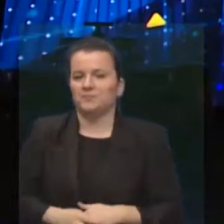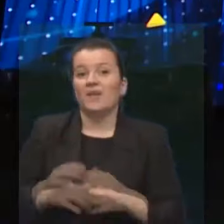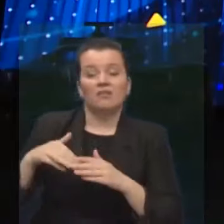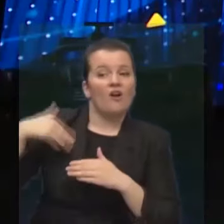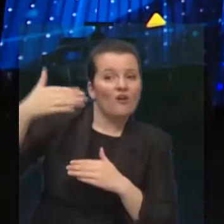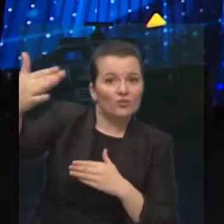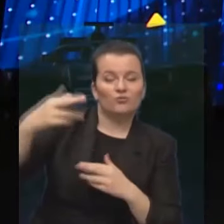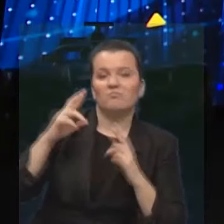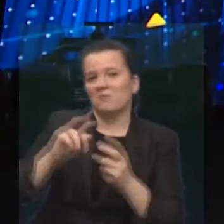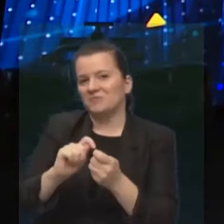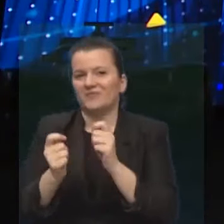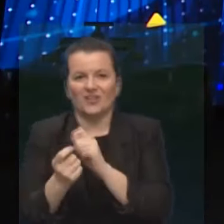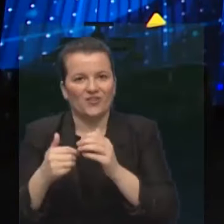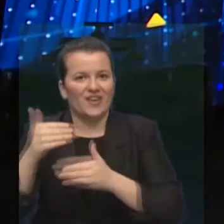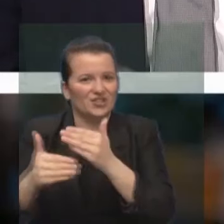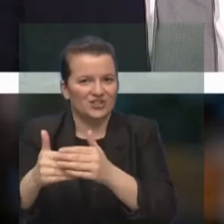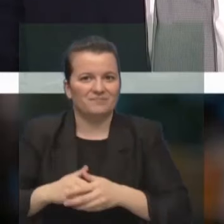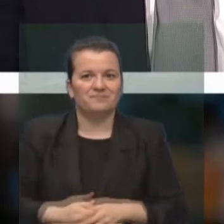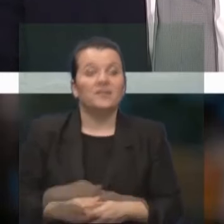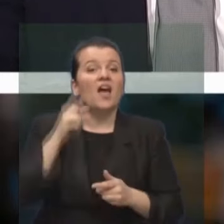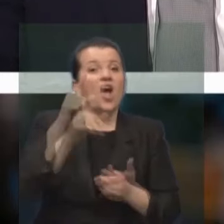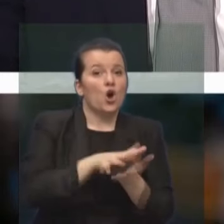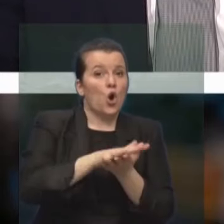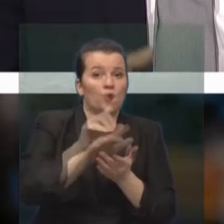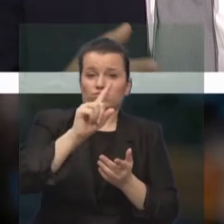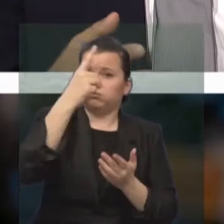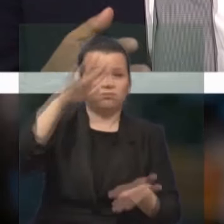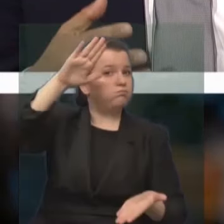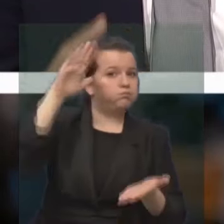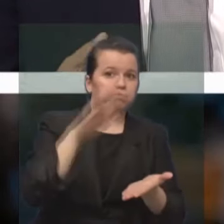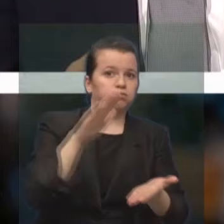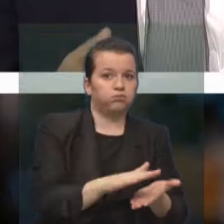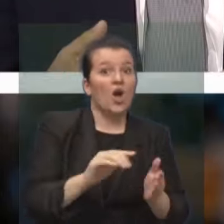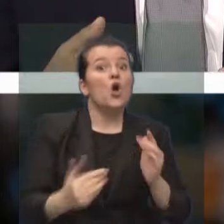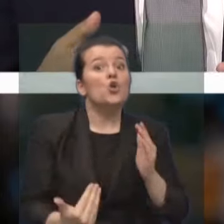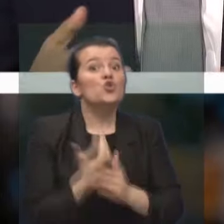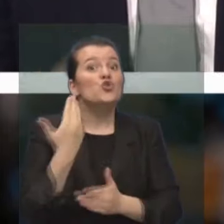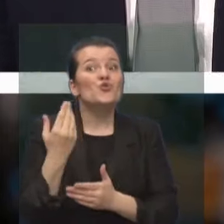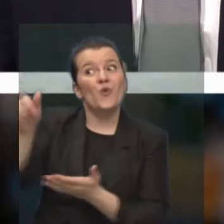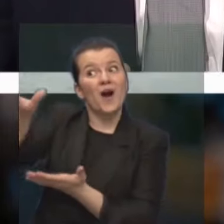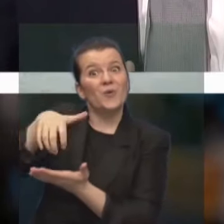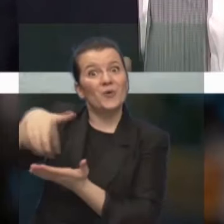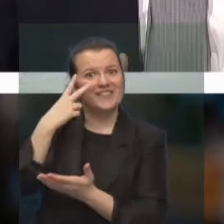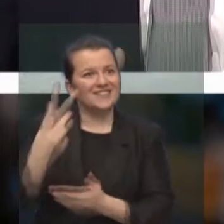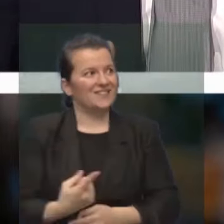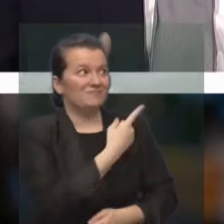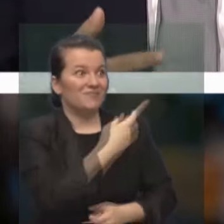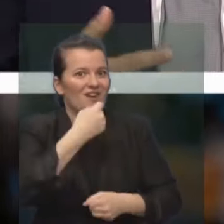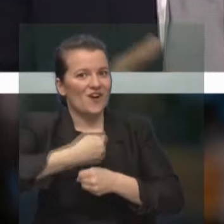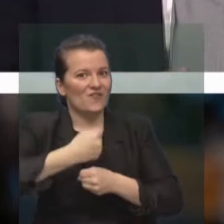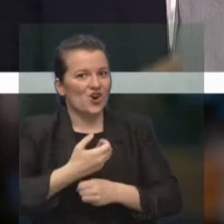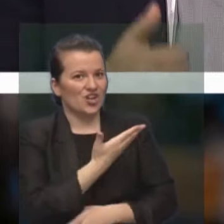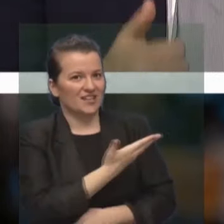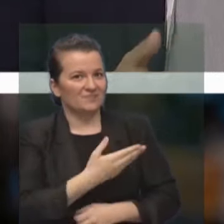over and beyond the reduction of costs, we are also working on generating new revenue. So, of course, we had to reprice our vehicles, and